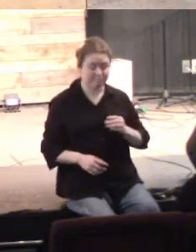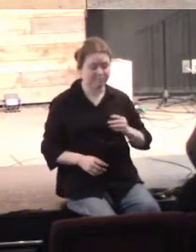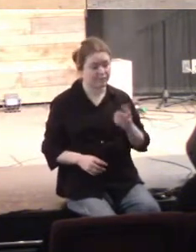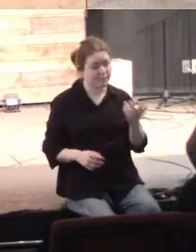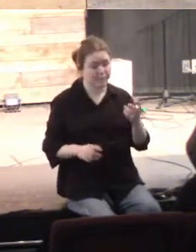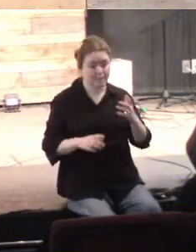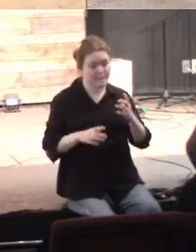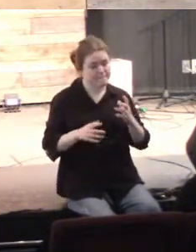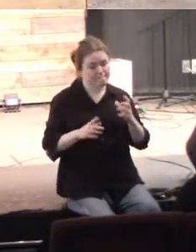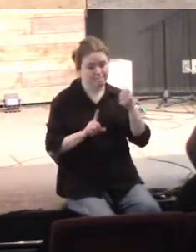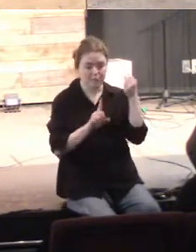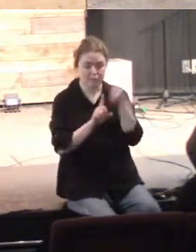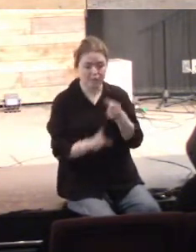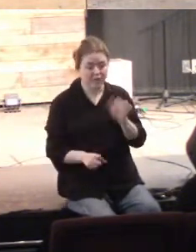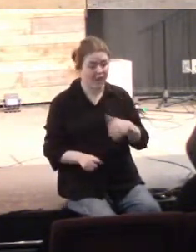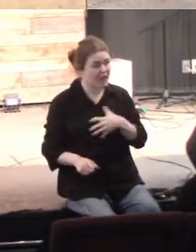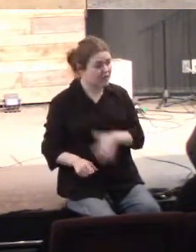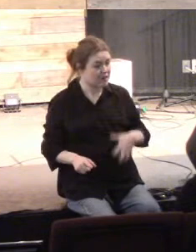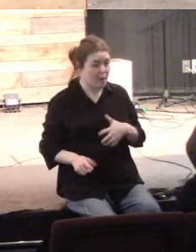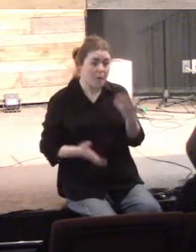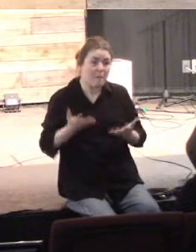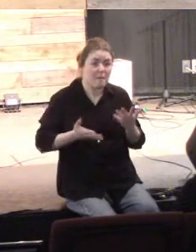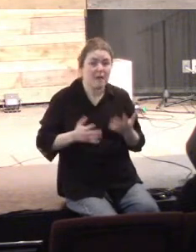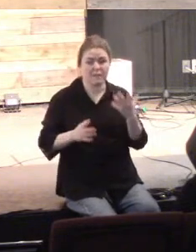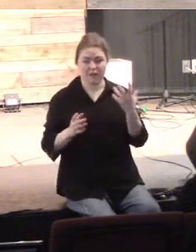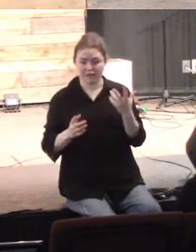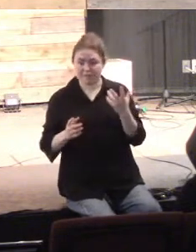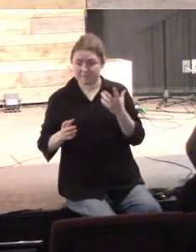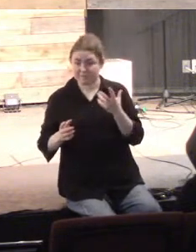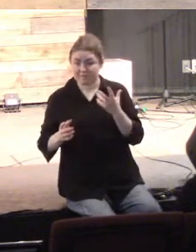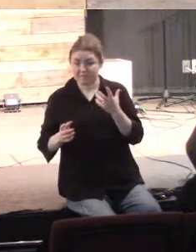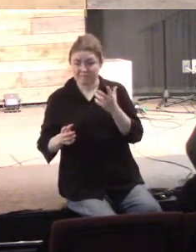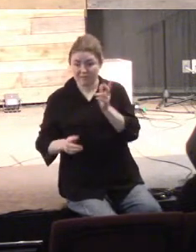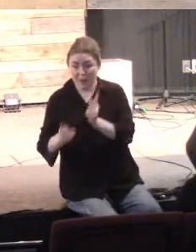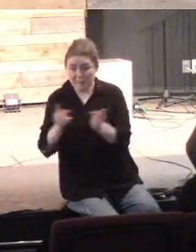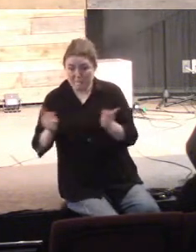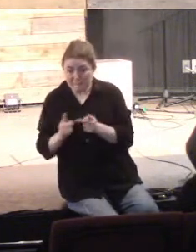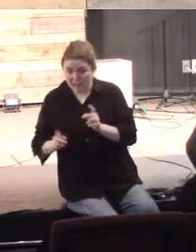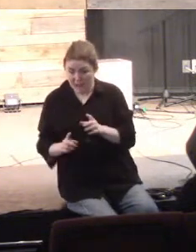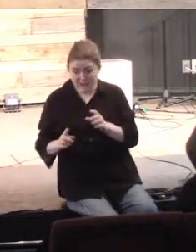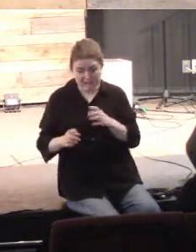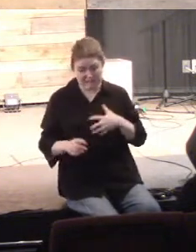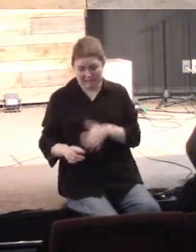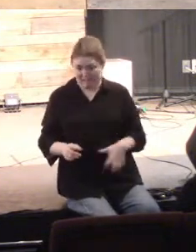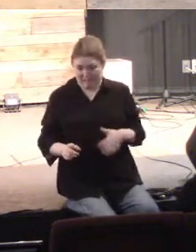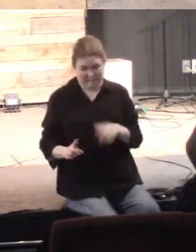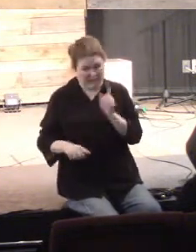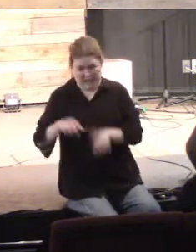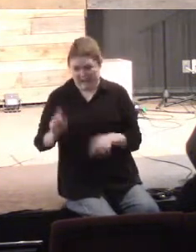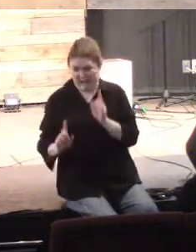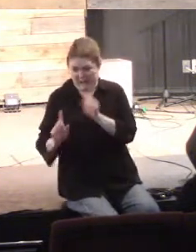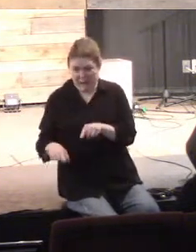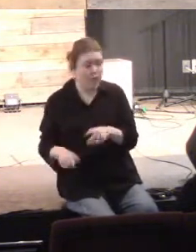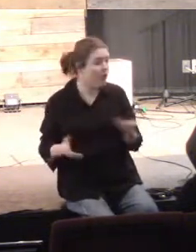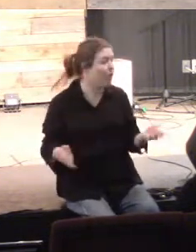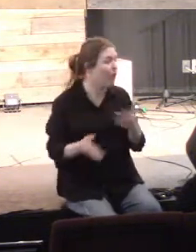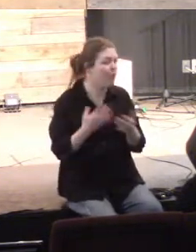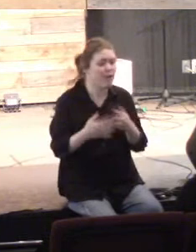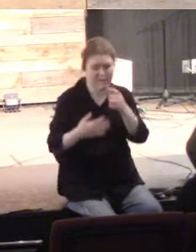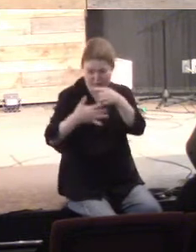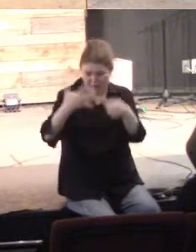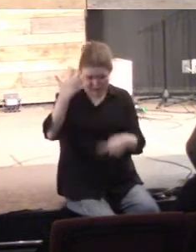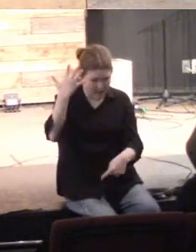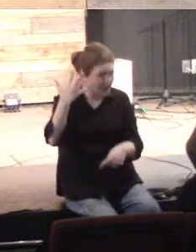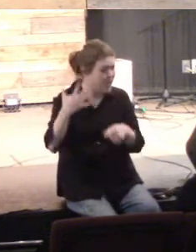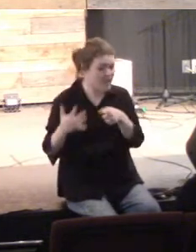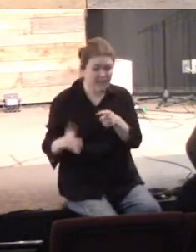you. Maybe they're disgust of outreach. Maybe they're disgust of going to that particular place. Maybe they're disgust of organized religion altogether. But they overcome their